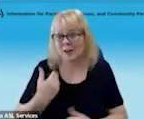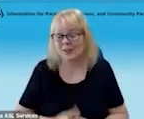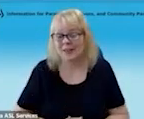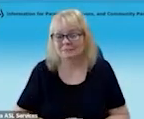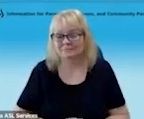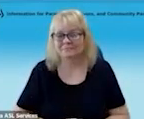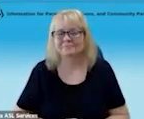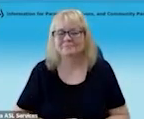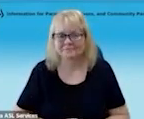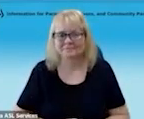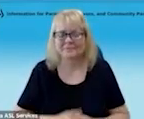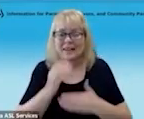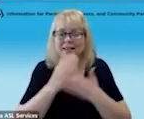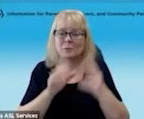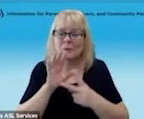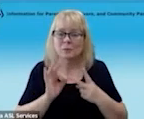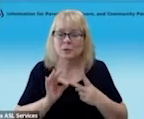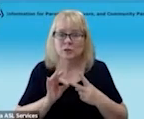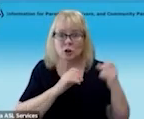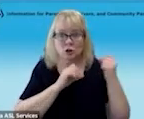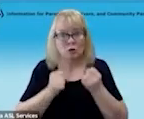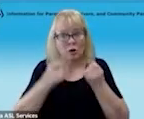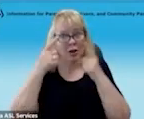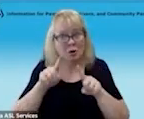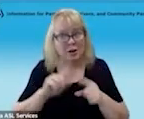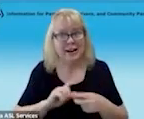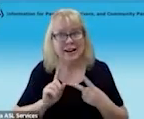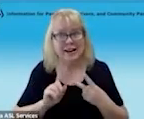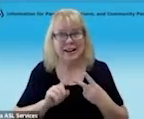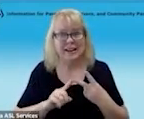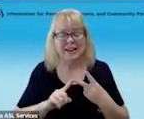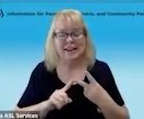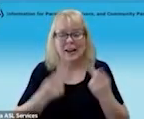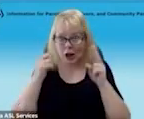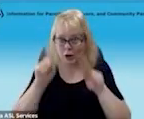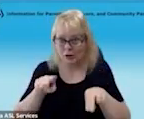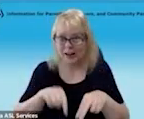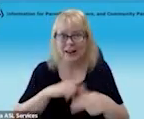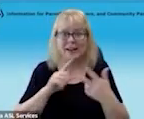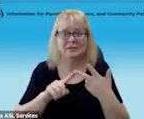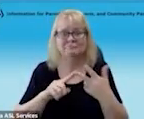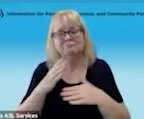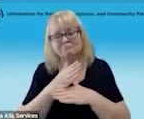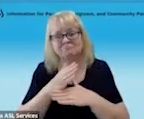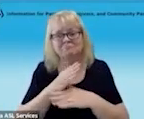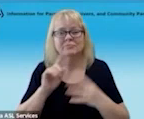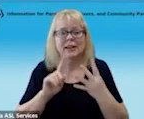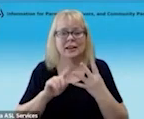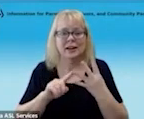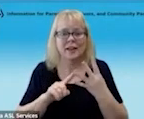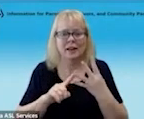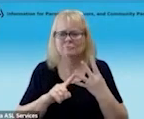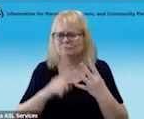agree, neutral, disagree, strongly disagree. We appreciate all feedback. We learn from it and we'll do